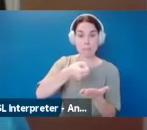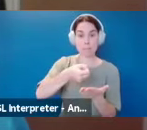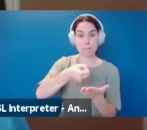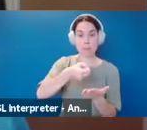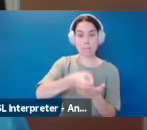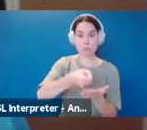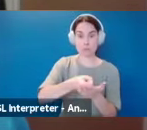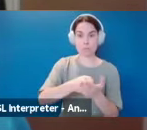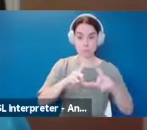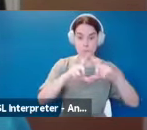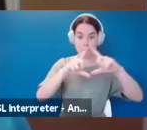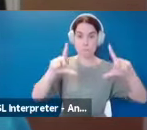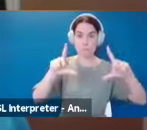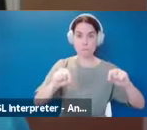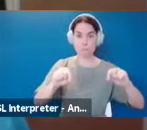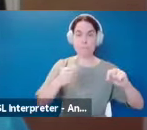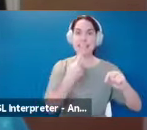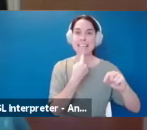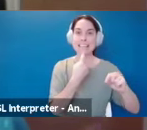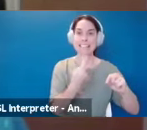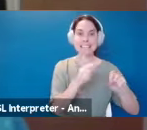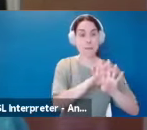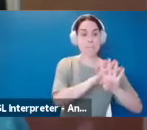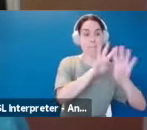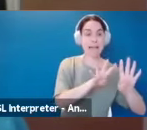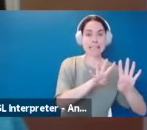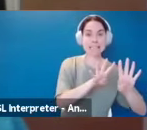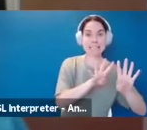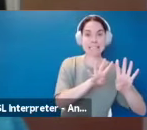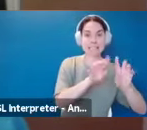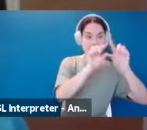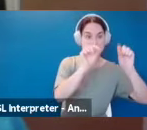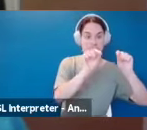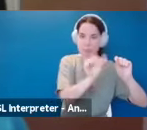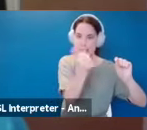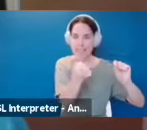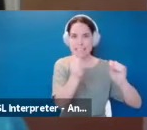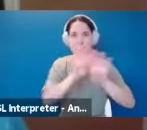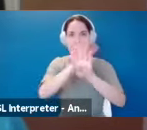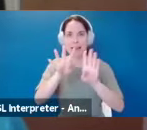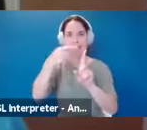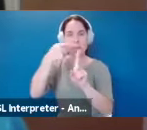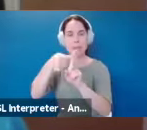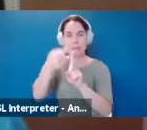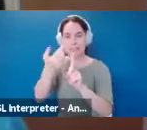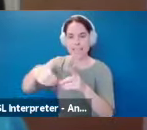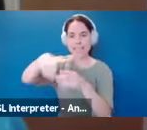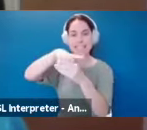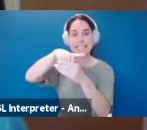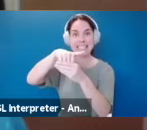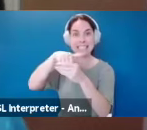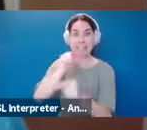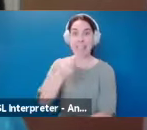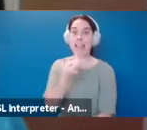attendees. So if you could put all your comments in panelists and attendees, please.